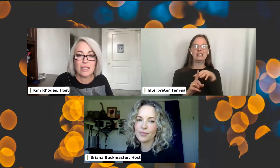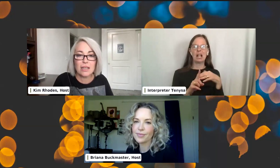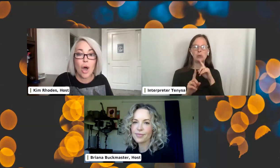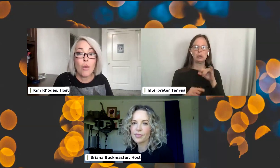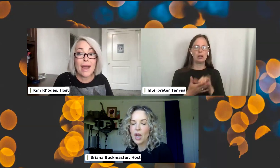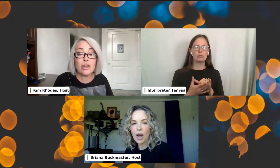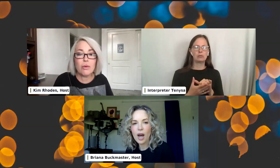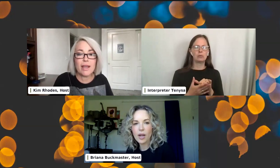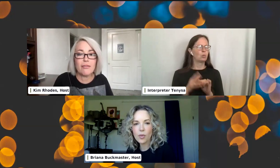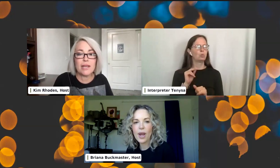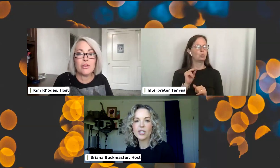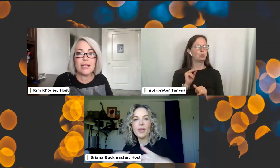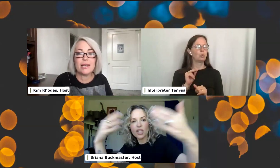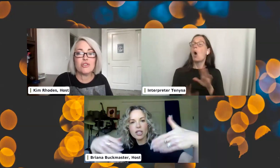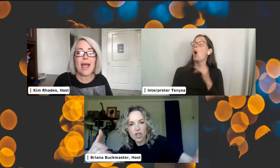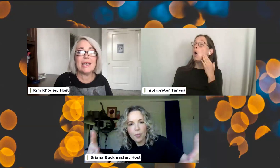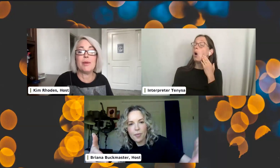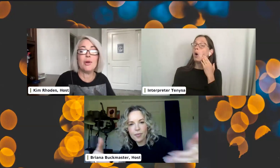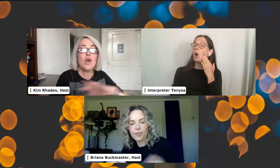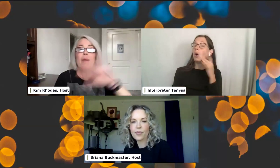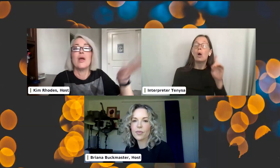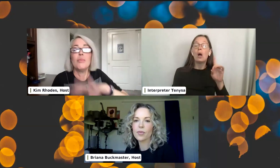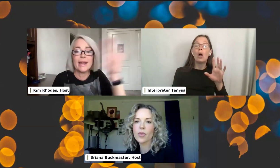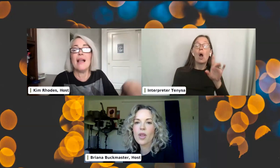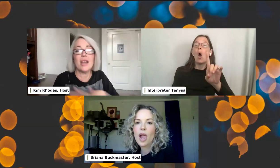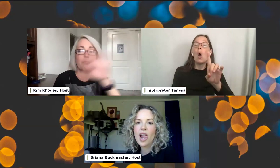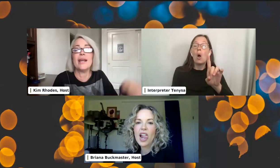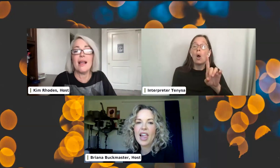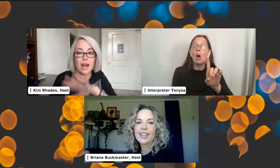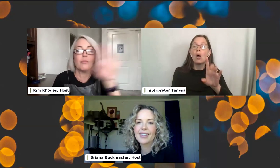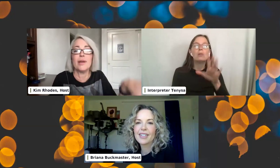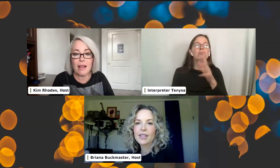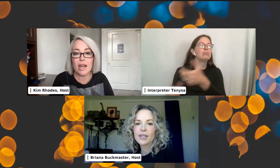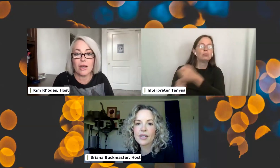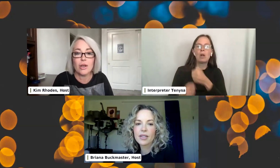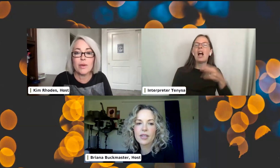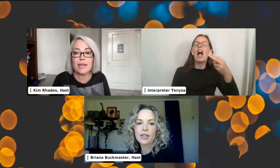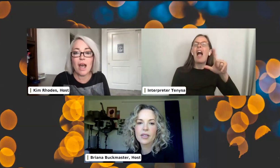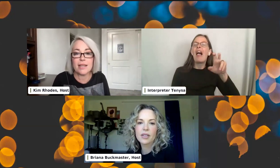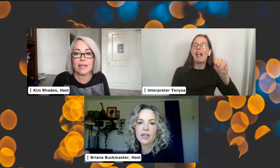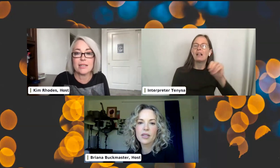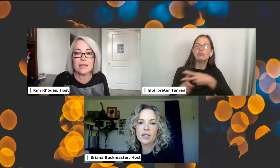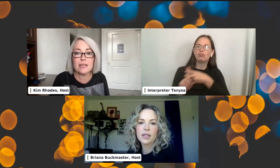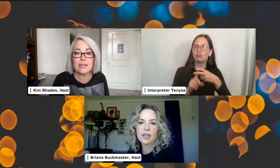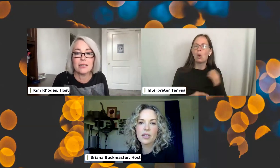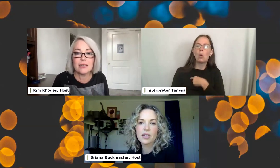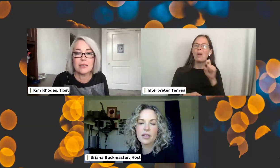No. Oh, wait, you know what we haven't been wait, do you doing mean is dragging people. Wait, bring Helen on. Bring Helen on. We need